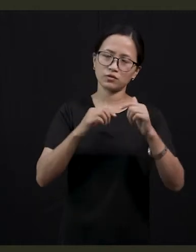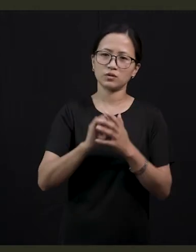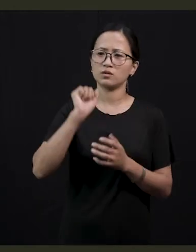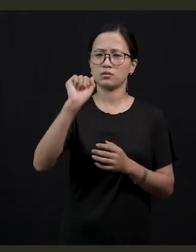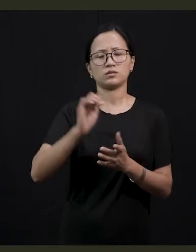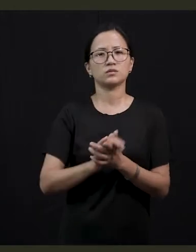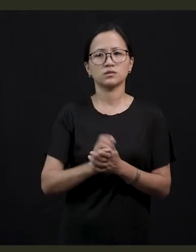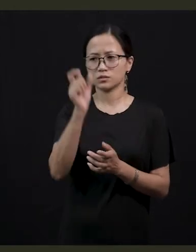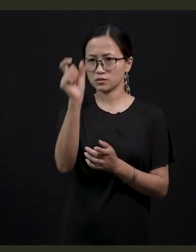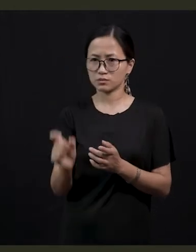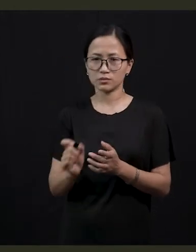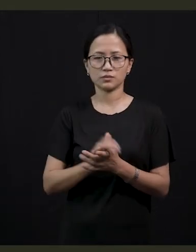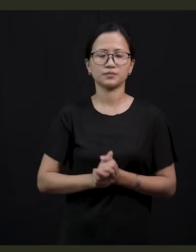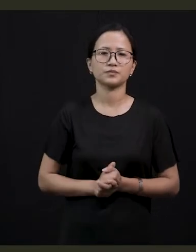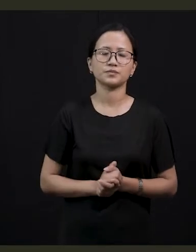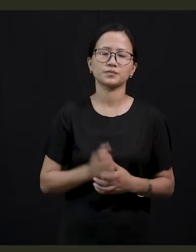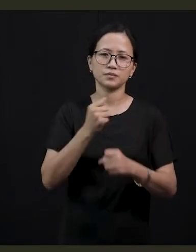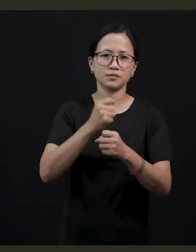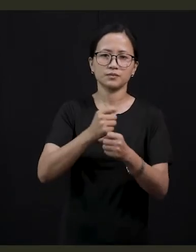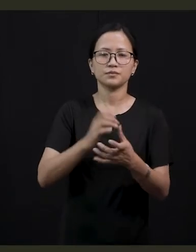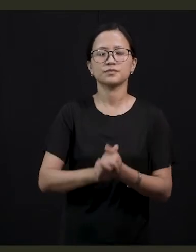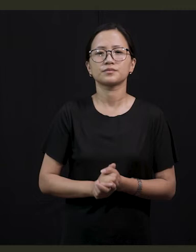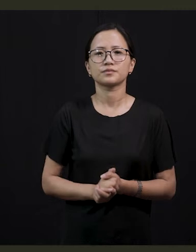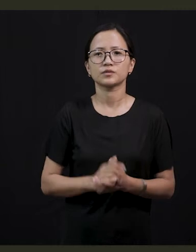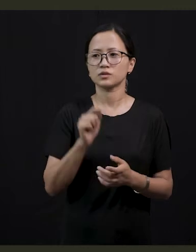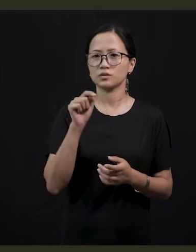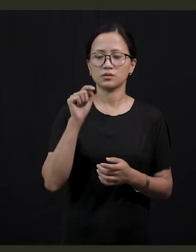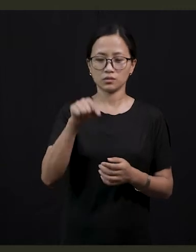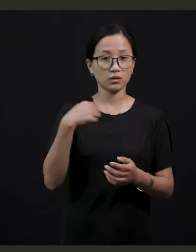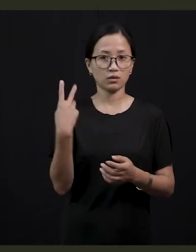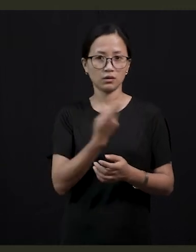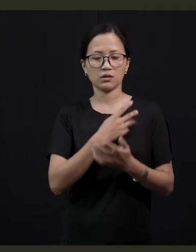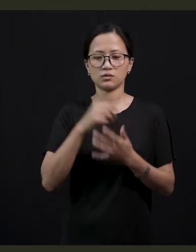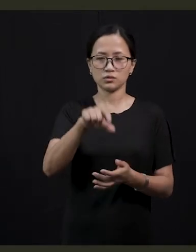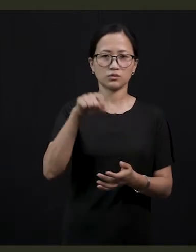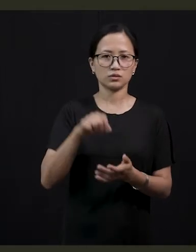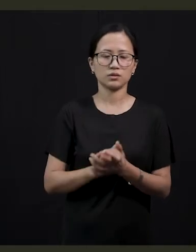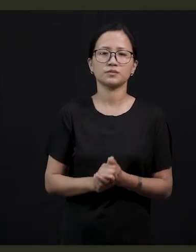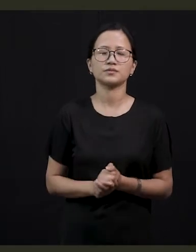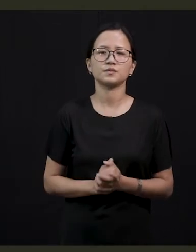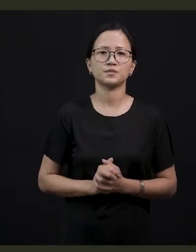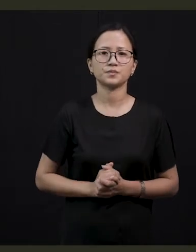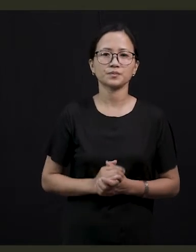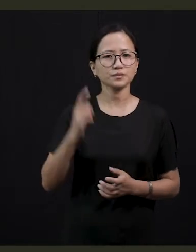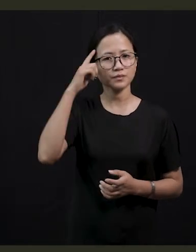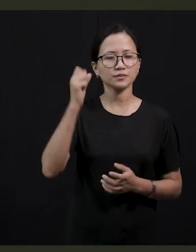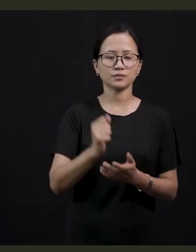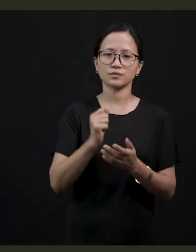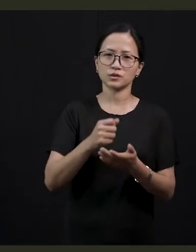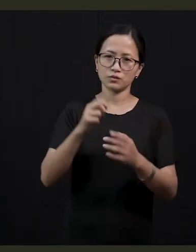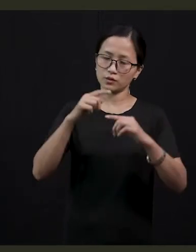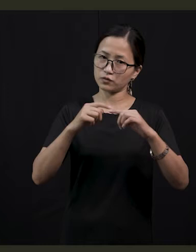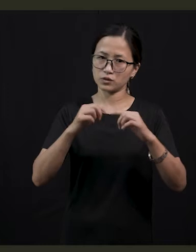candidates. So when the government is made, it is based on your choice and your selection. So remember, when you're